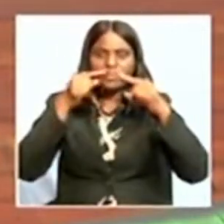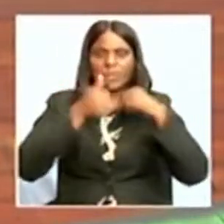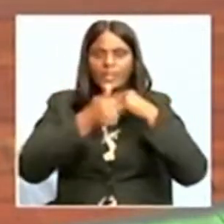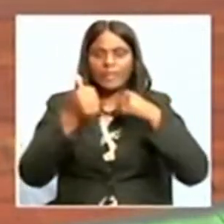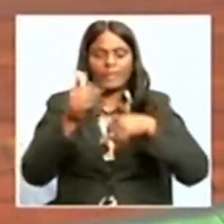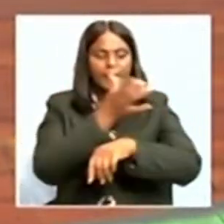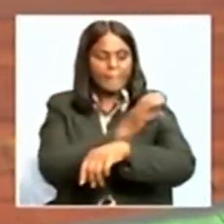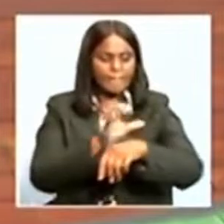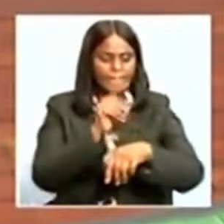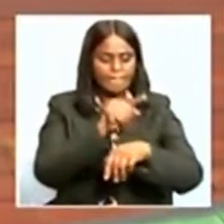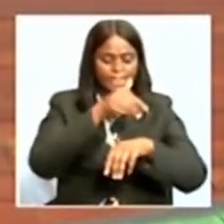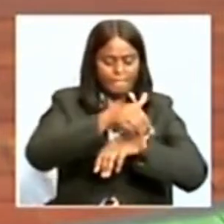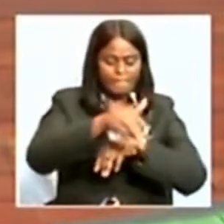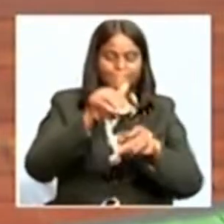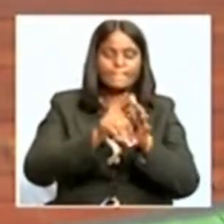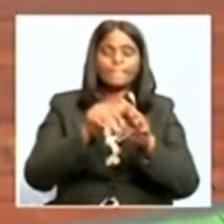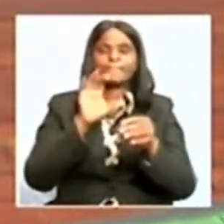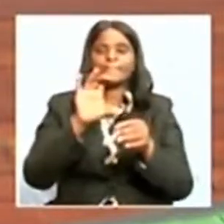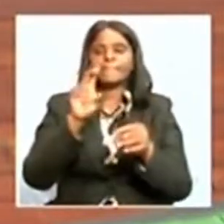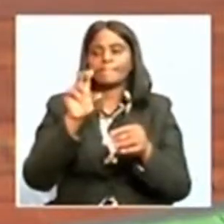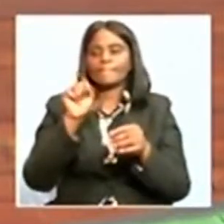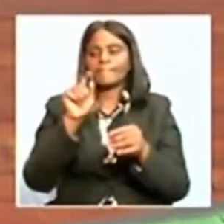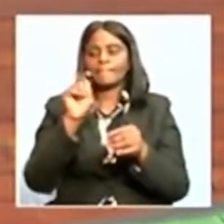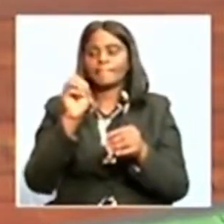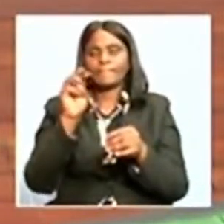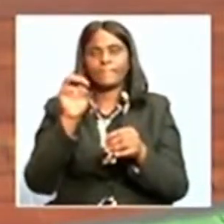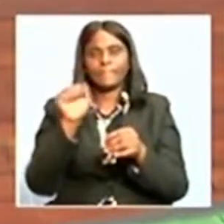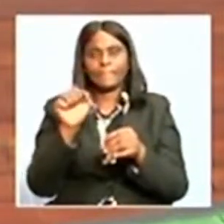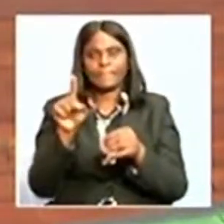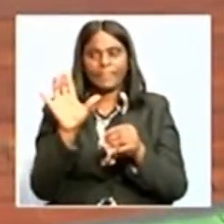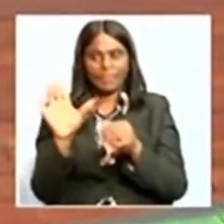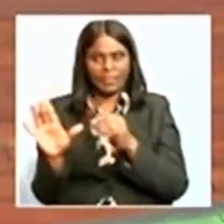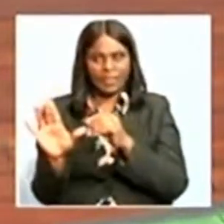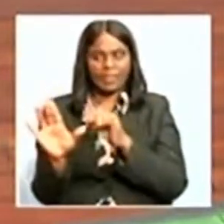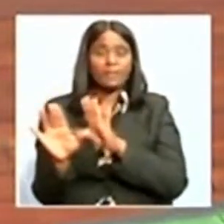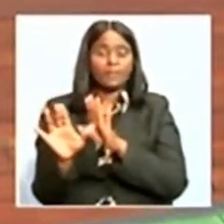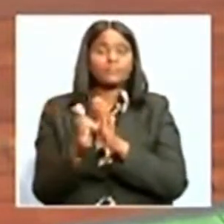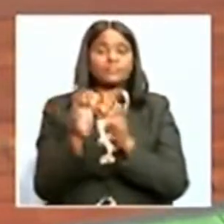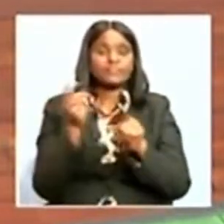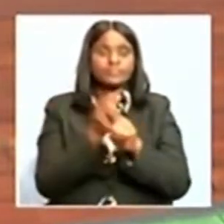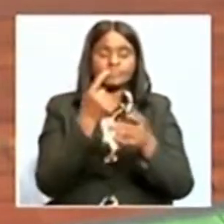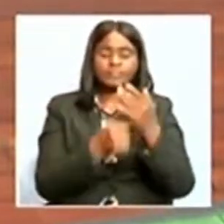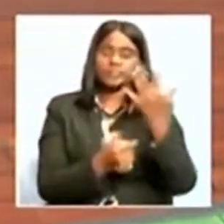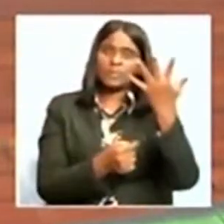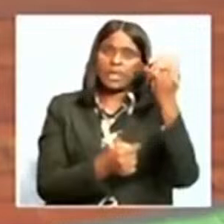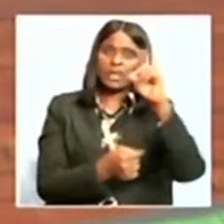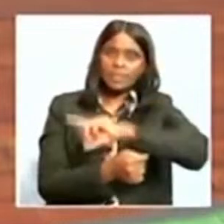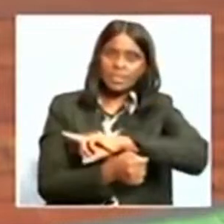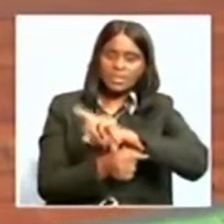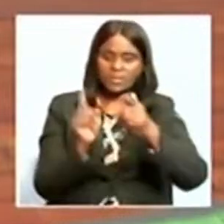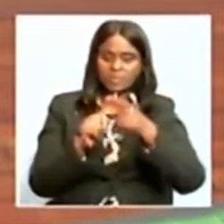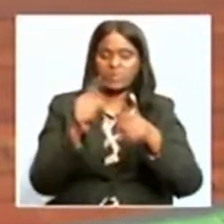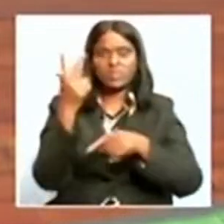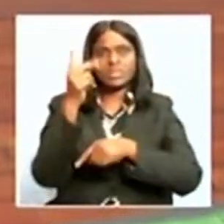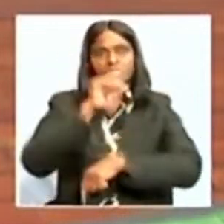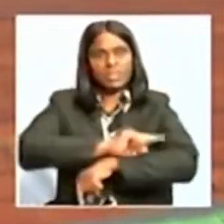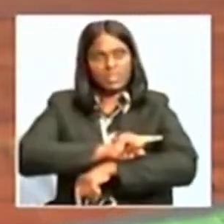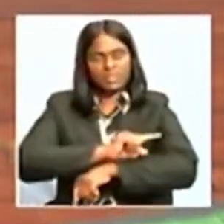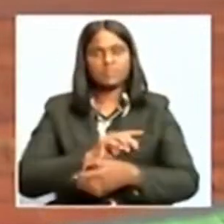electronic registration on the customs computer systems exists from 5 days to 3